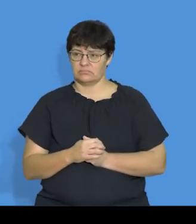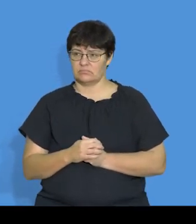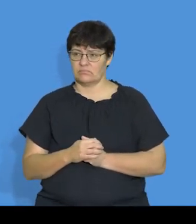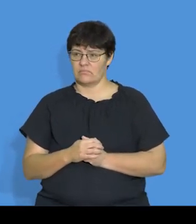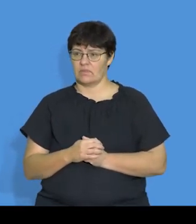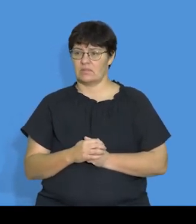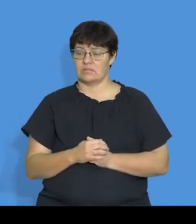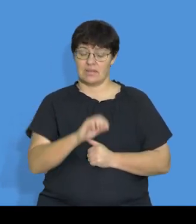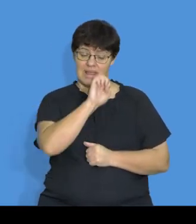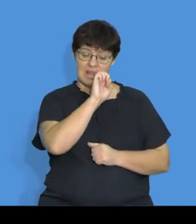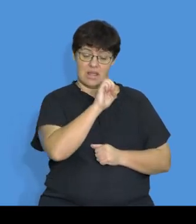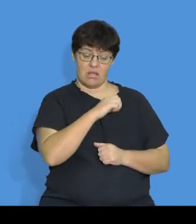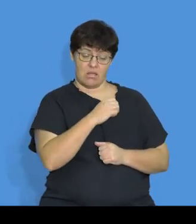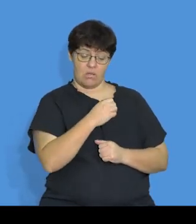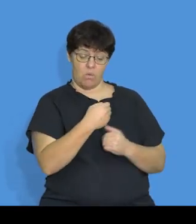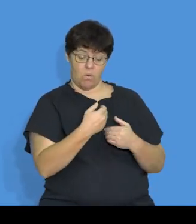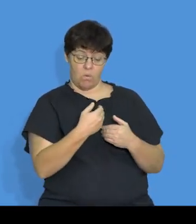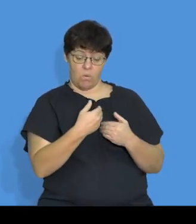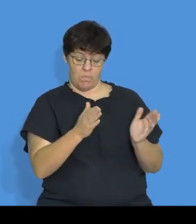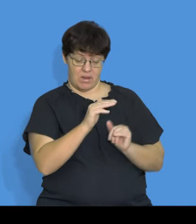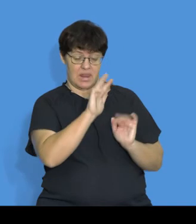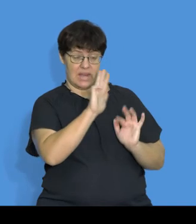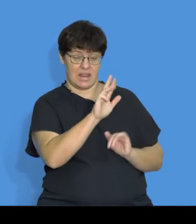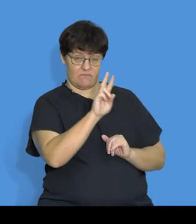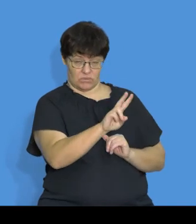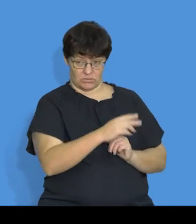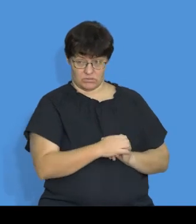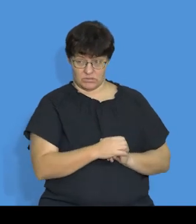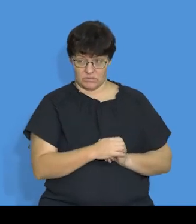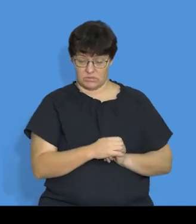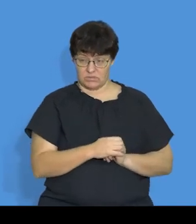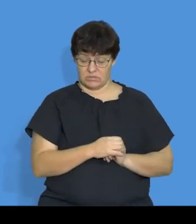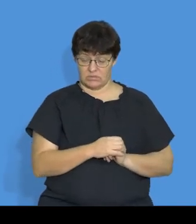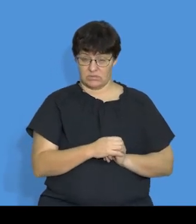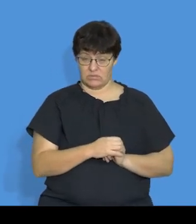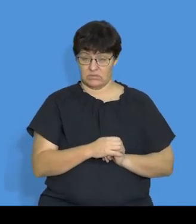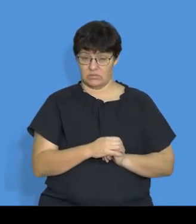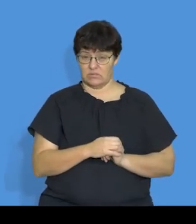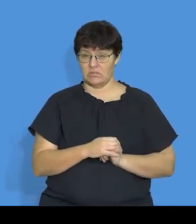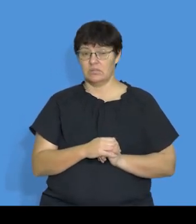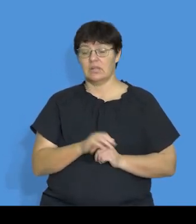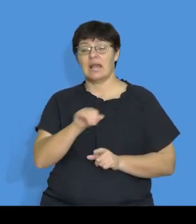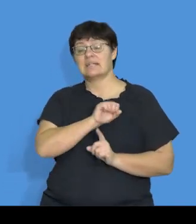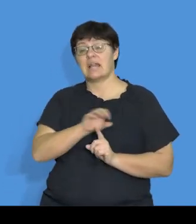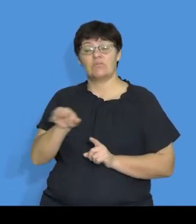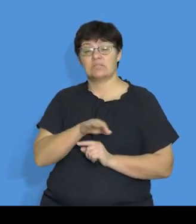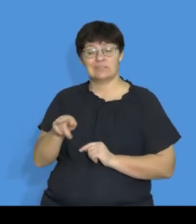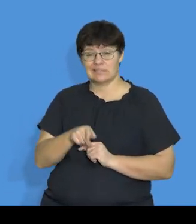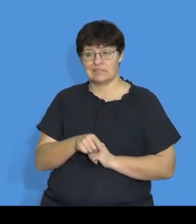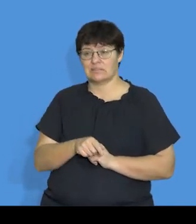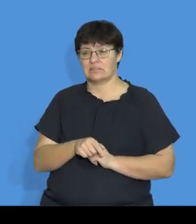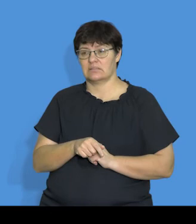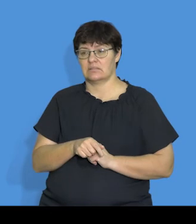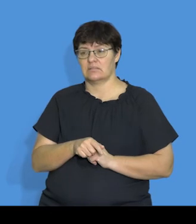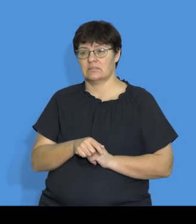9 volts. When the switch was open, okay, we know that the total current in the circuit, in this case, this